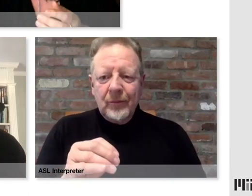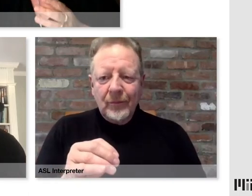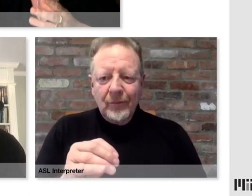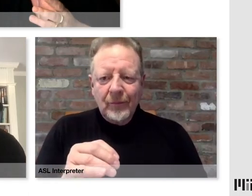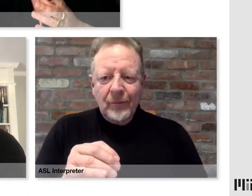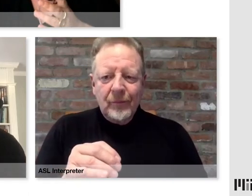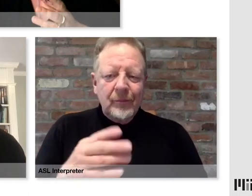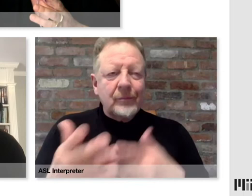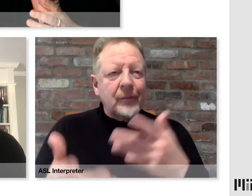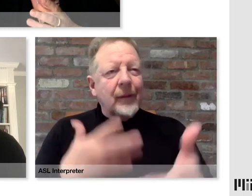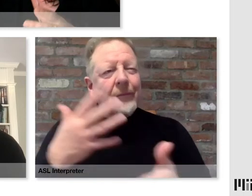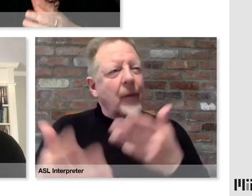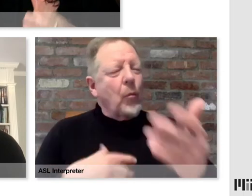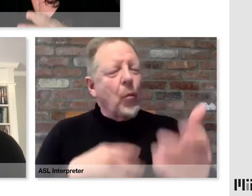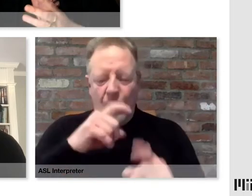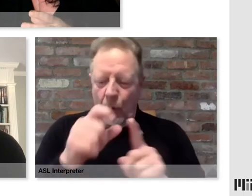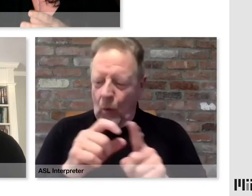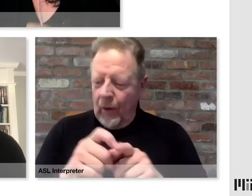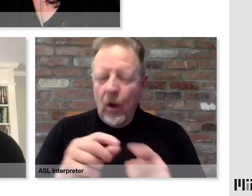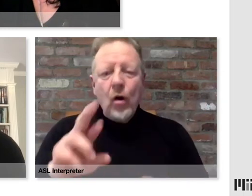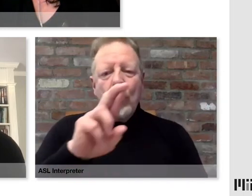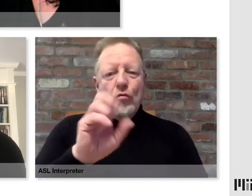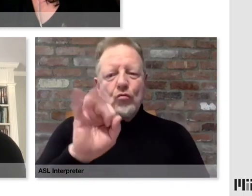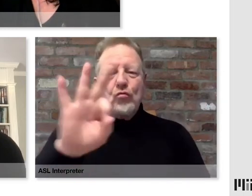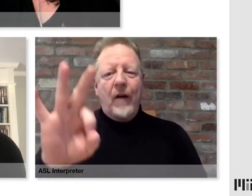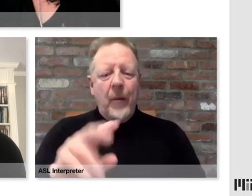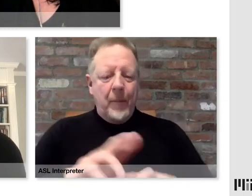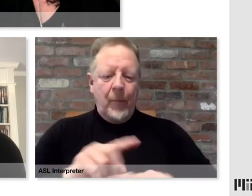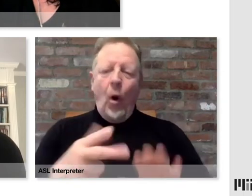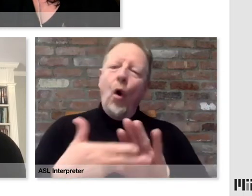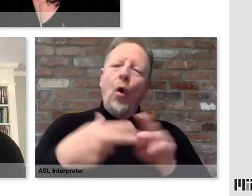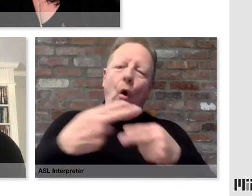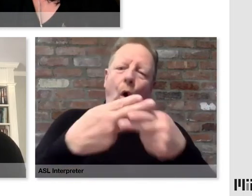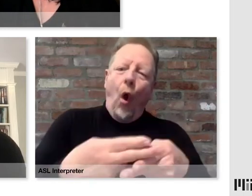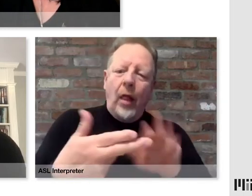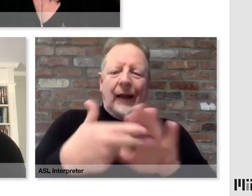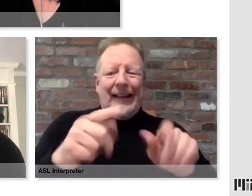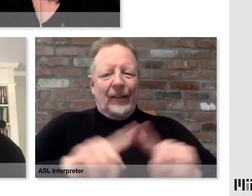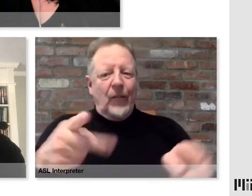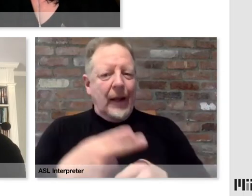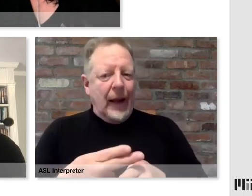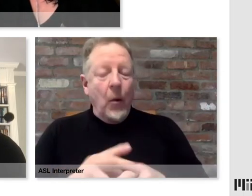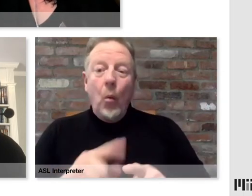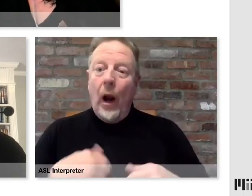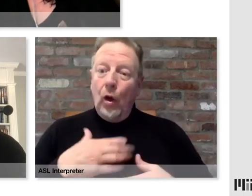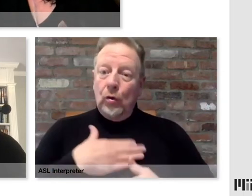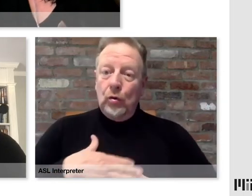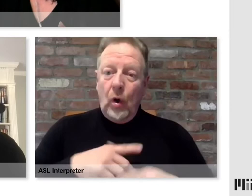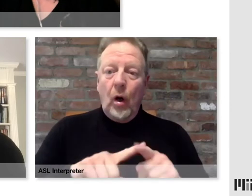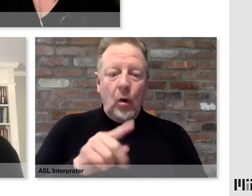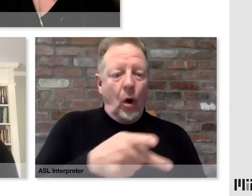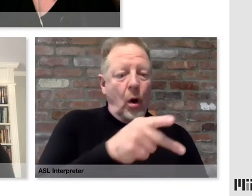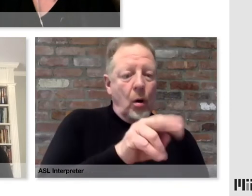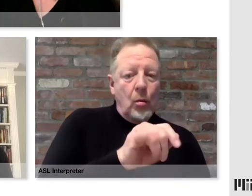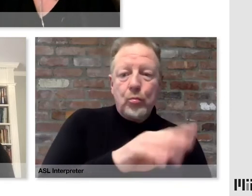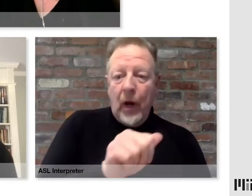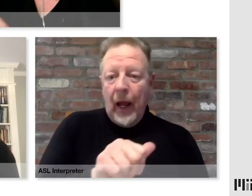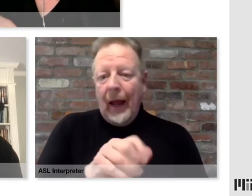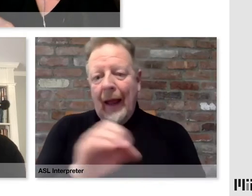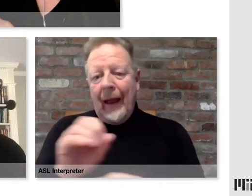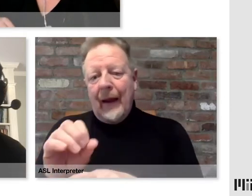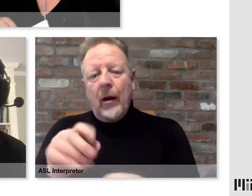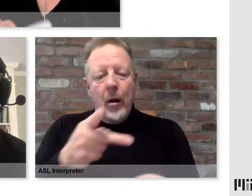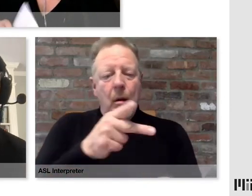called, I don't know how to say it, like referenced to by different names. And what I really enjoyed by both Priya and Brandon is that, Priya,